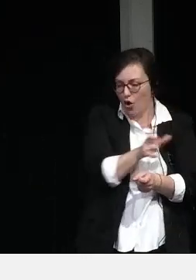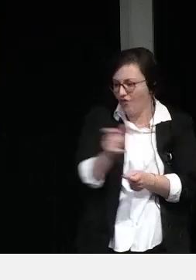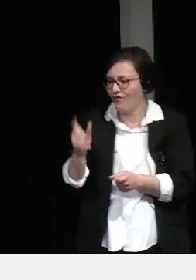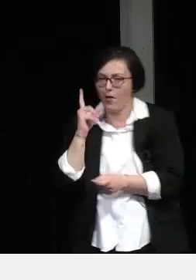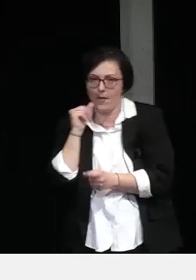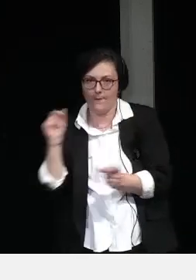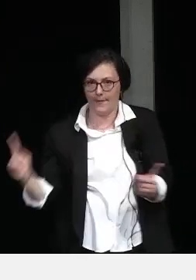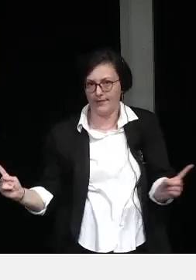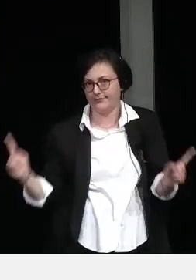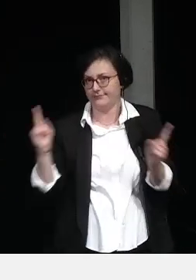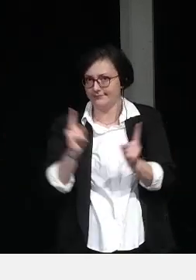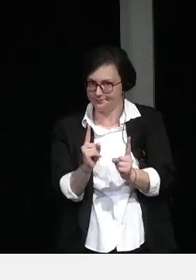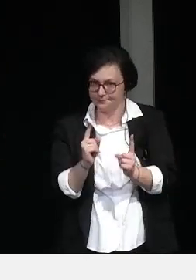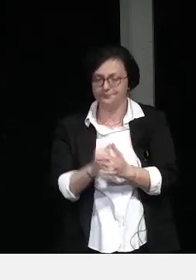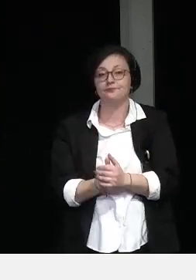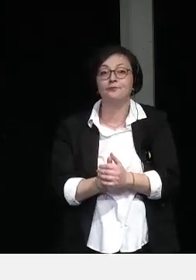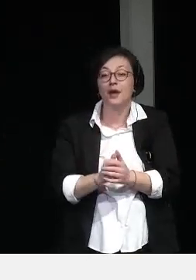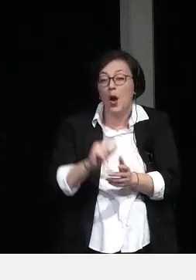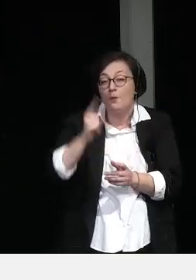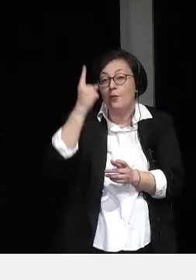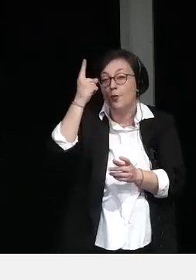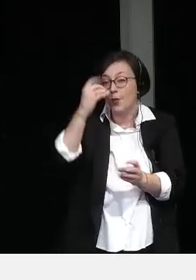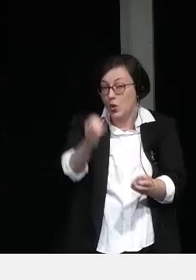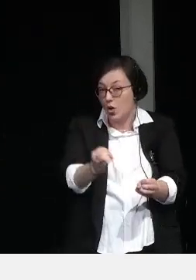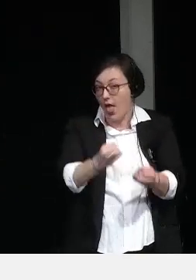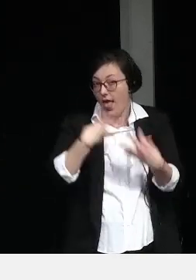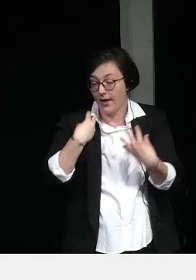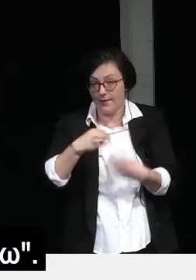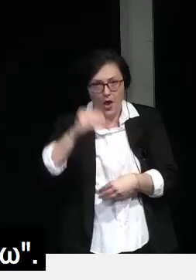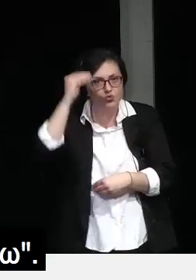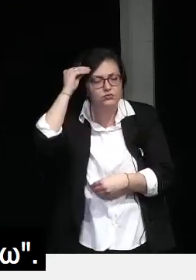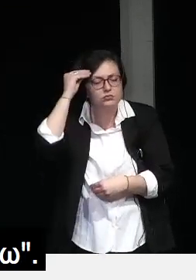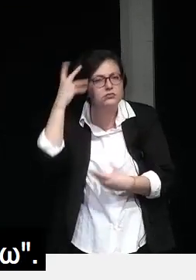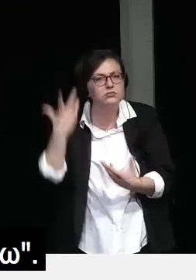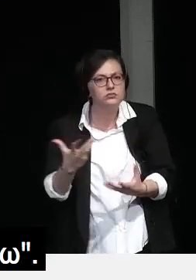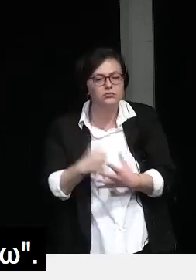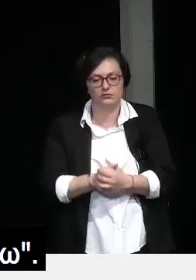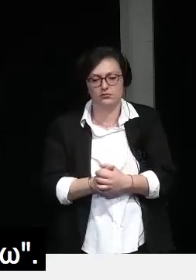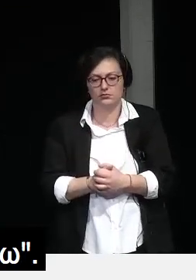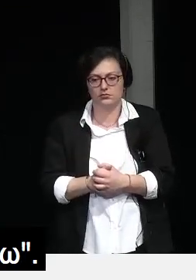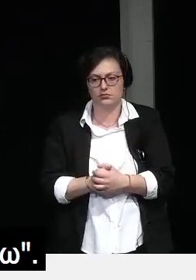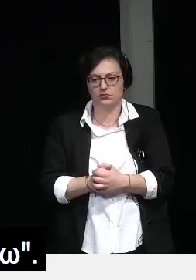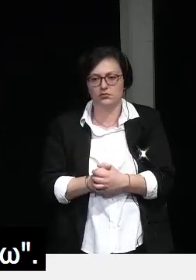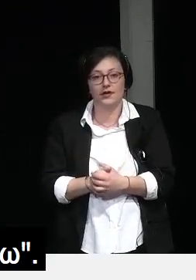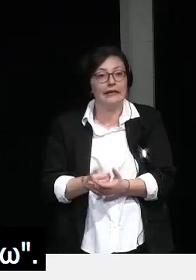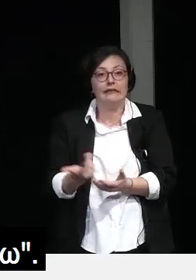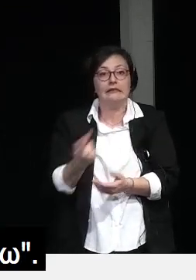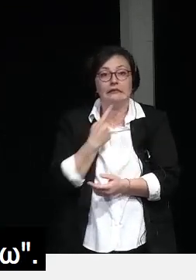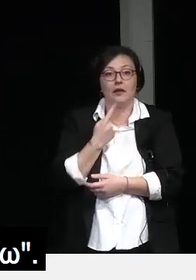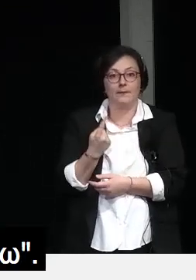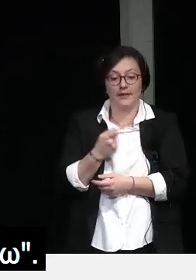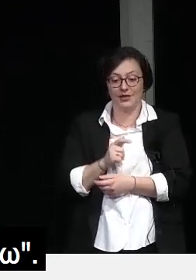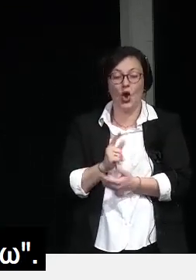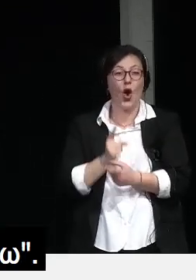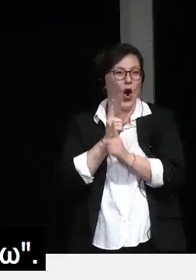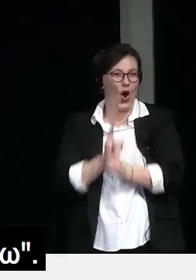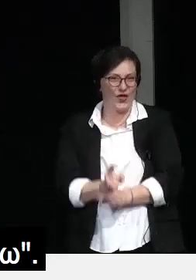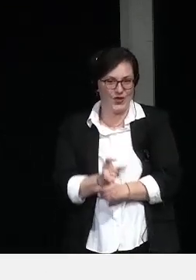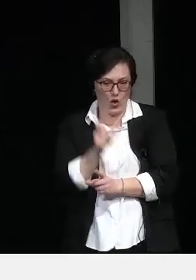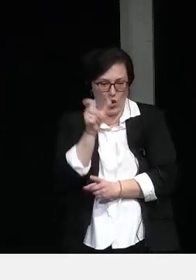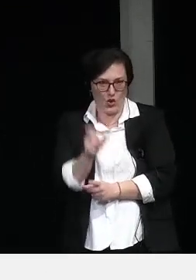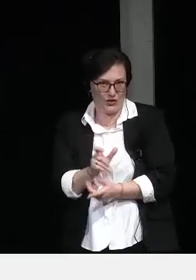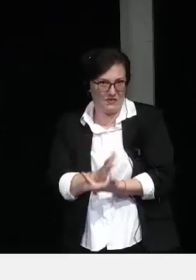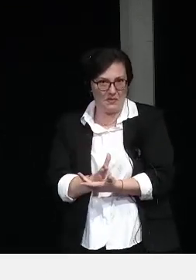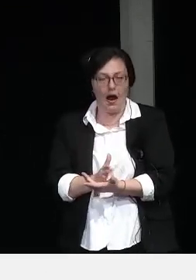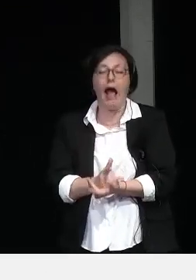you cannot say, oh, I understand, because you can't. You can be empathic, but you can't say just, oh, I understand, I